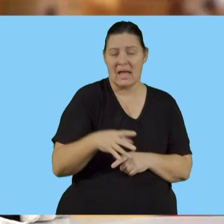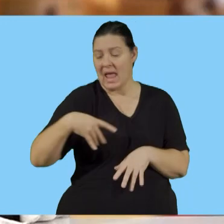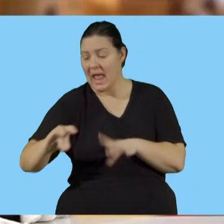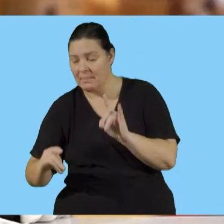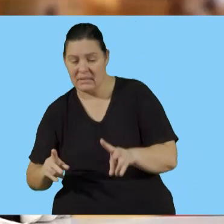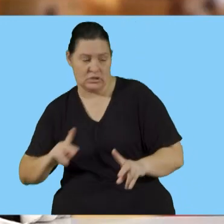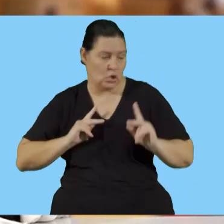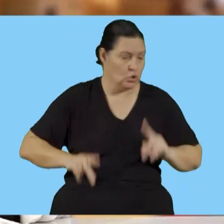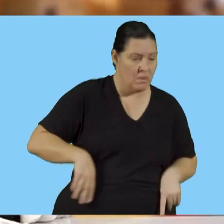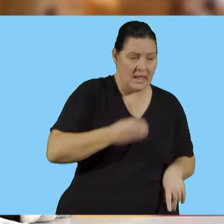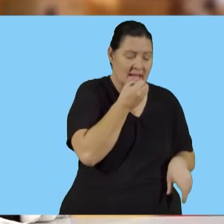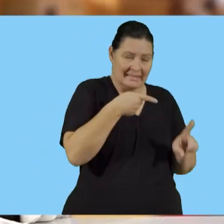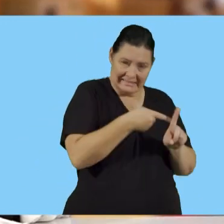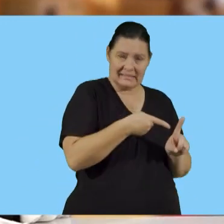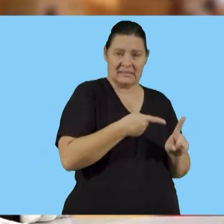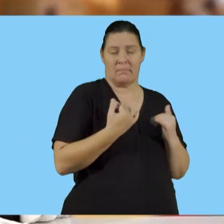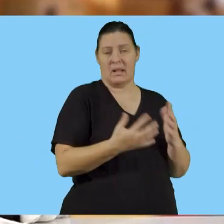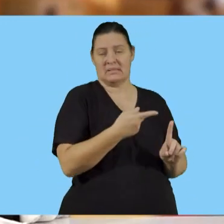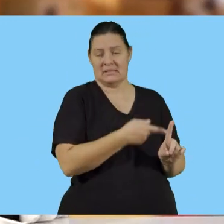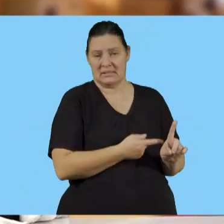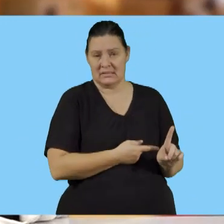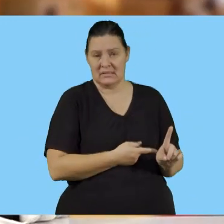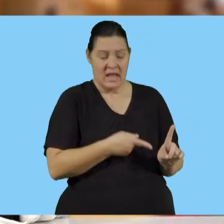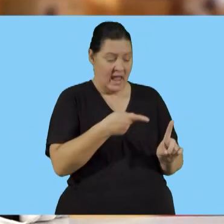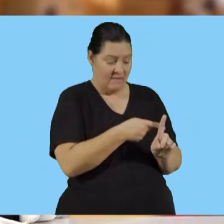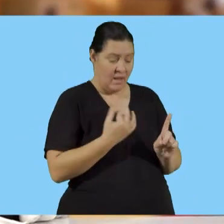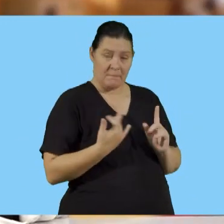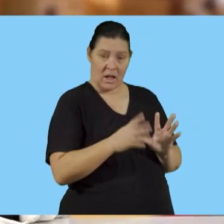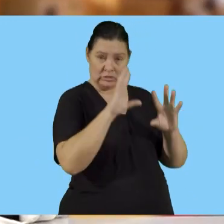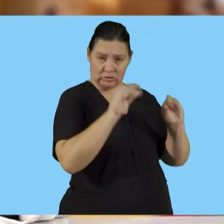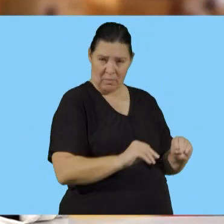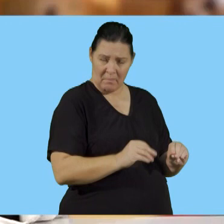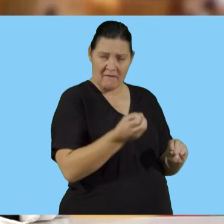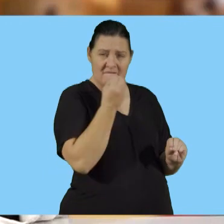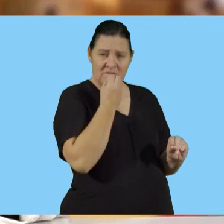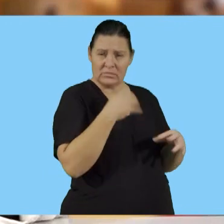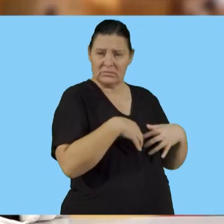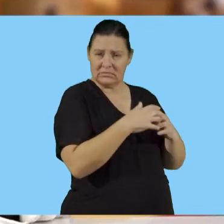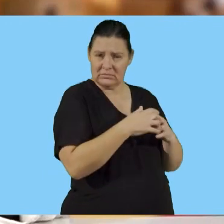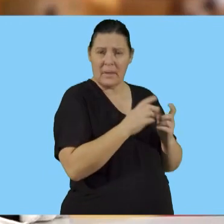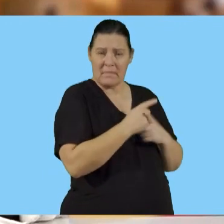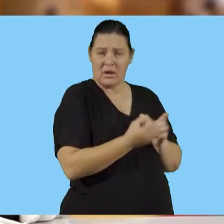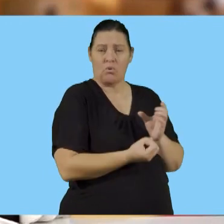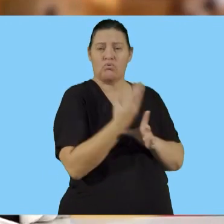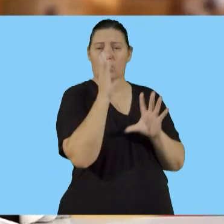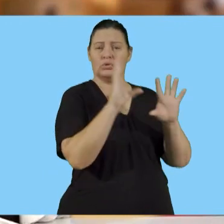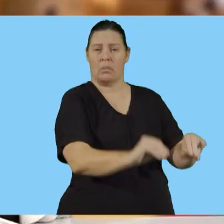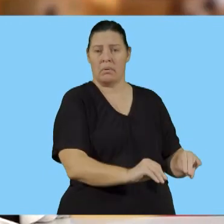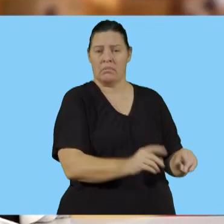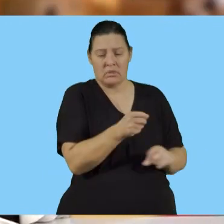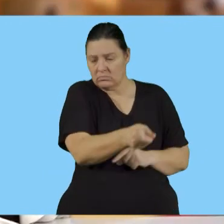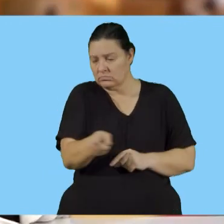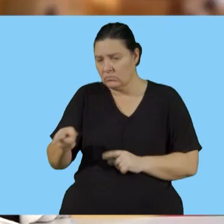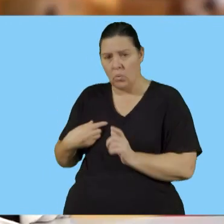the animals, the human beings, are eating. So now if they stop making their own food, obviously they are going to stop growing. So